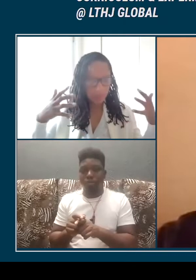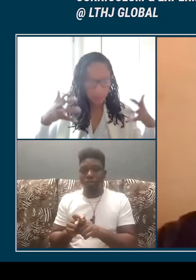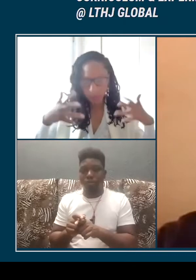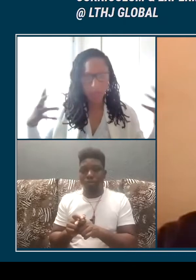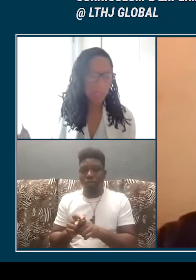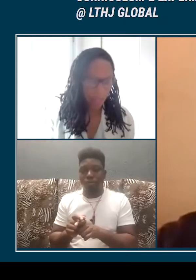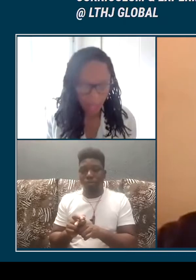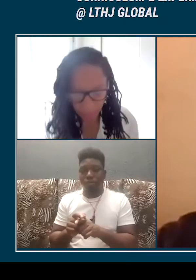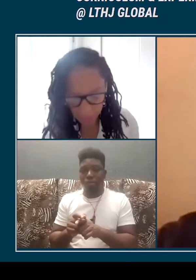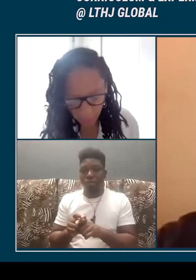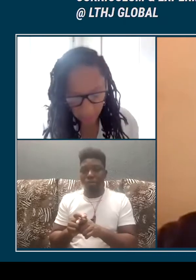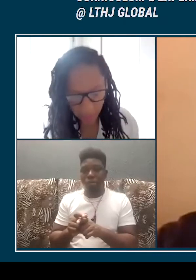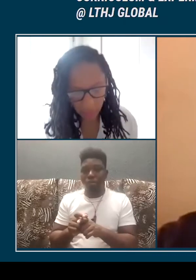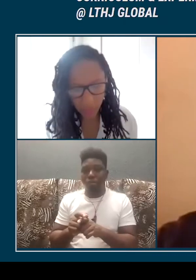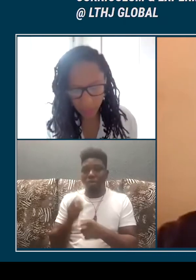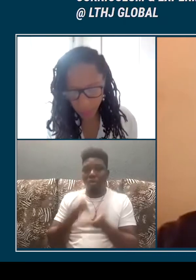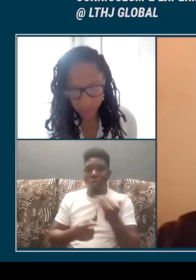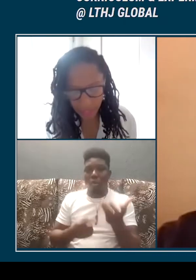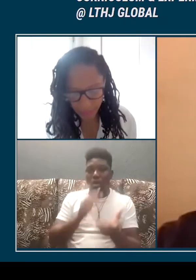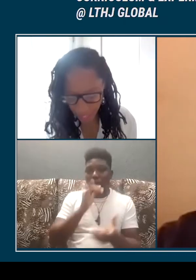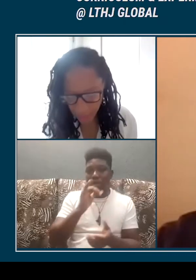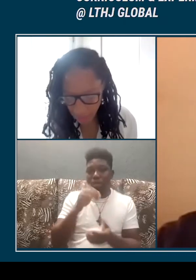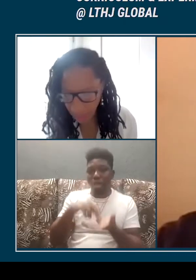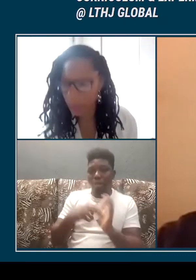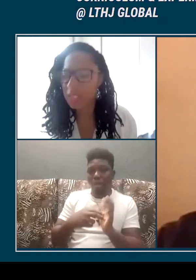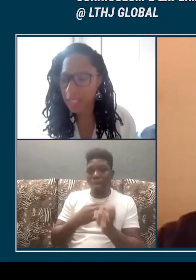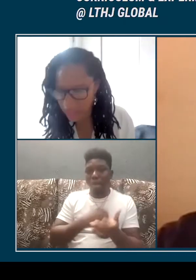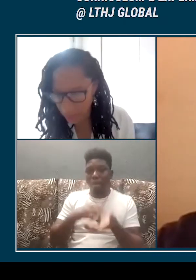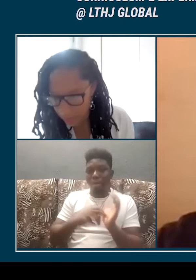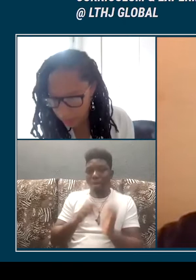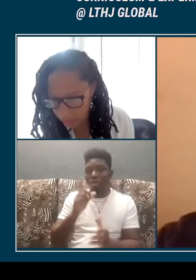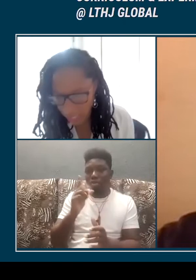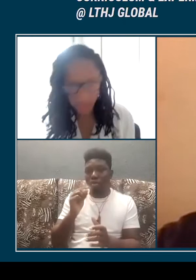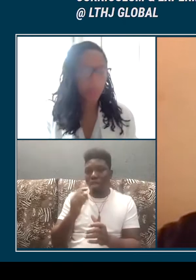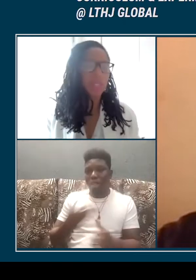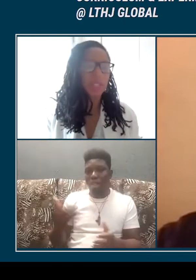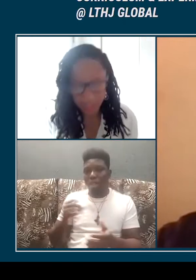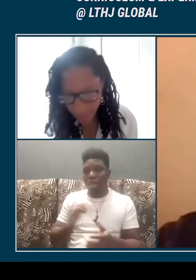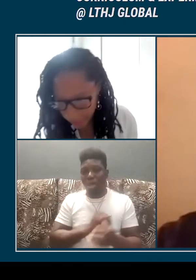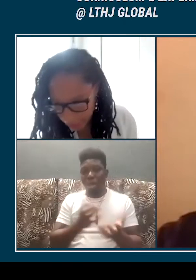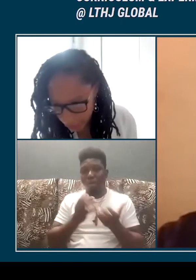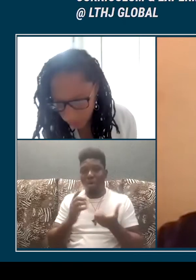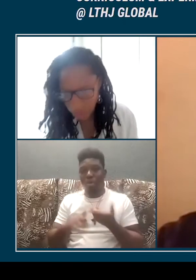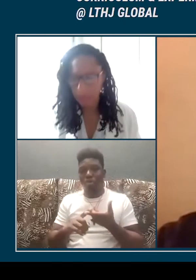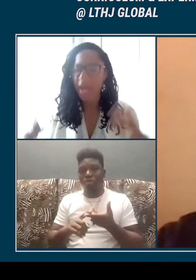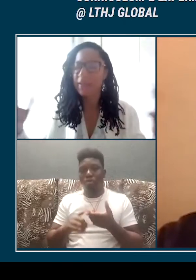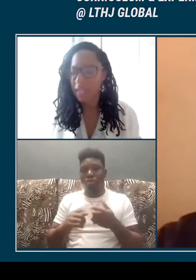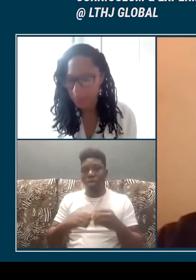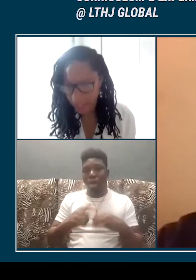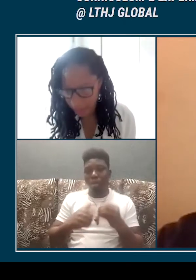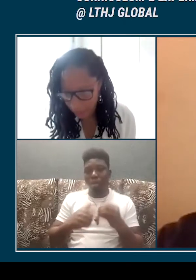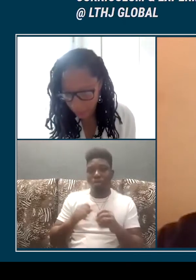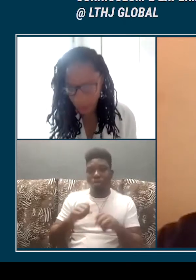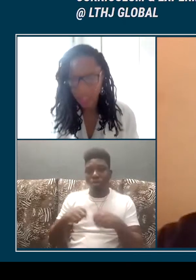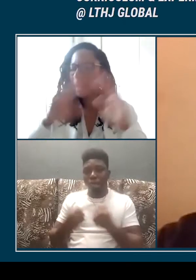What is, I mean, there's 20 things I want to ask you about that. What does that say about our society? What does that say about our school system? How does